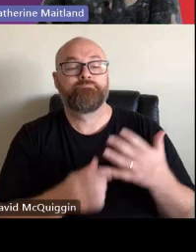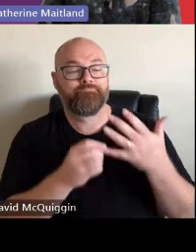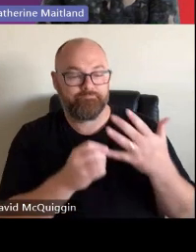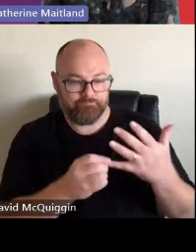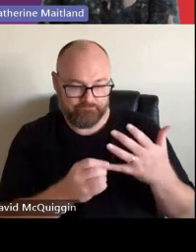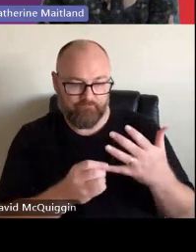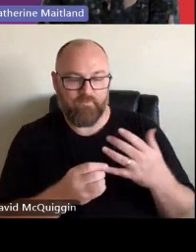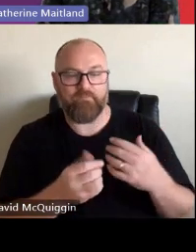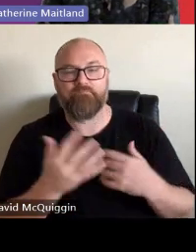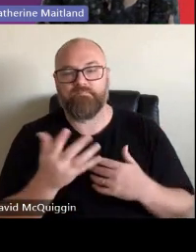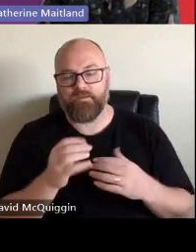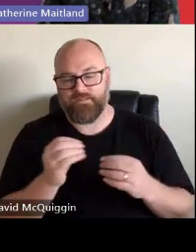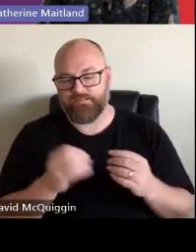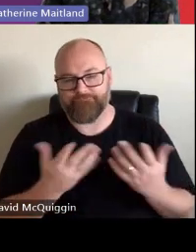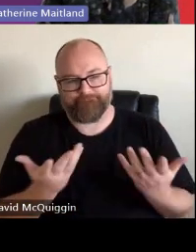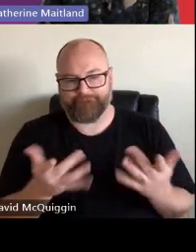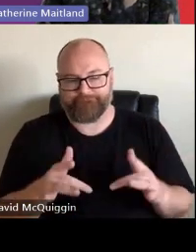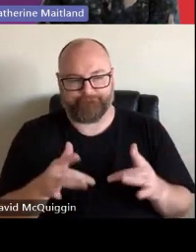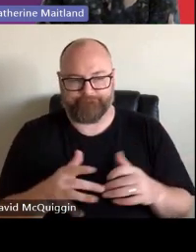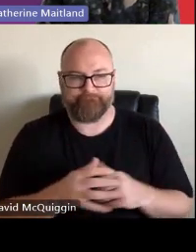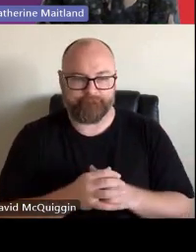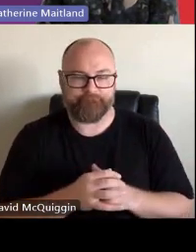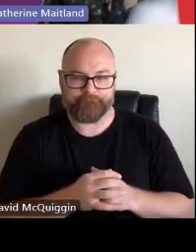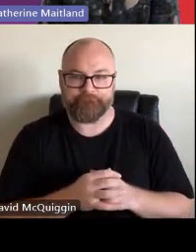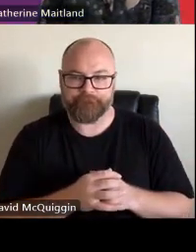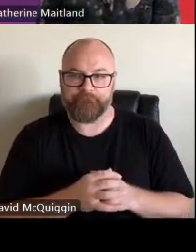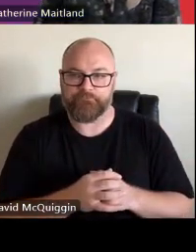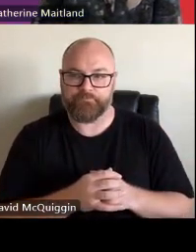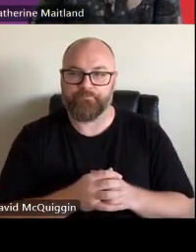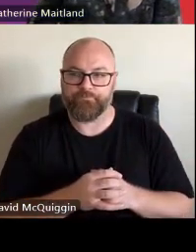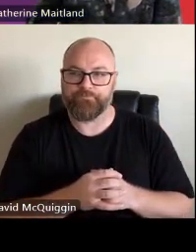15% say it's not yet in place.